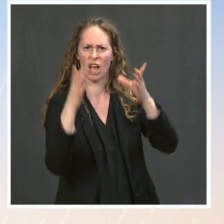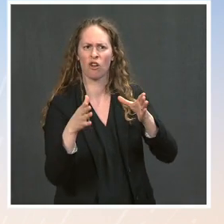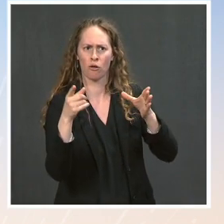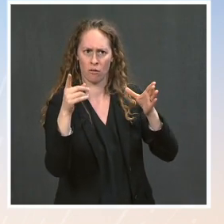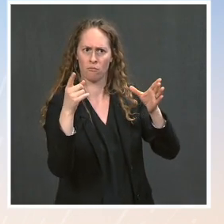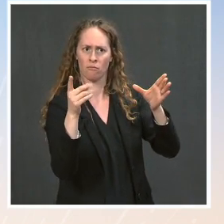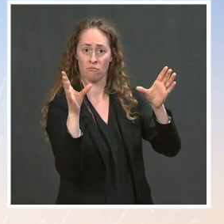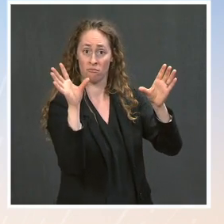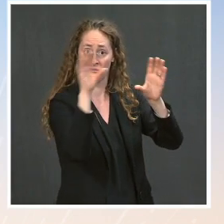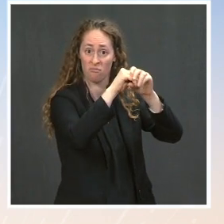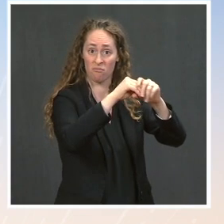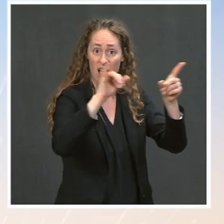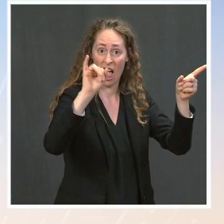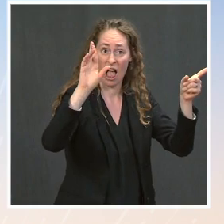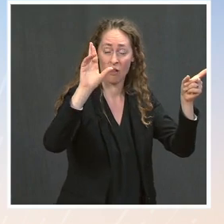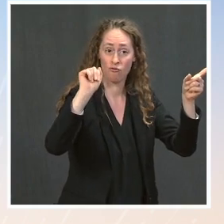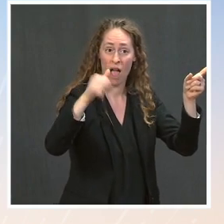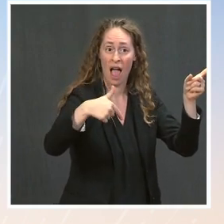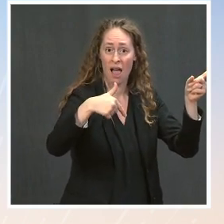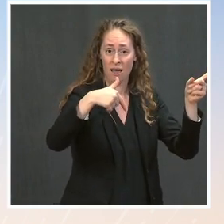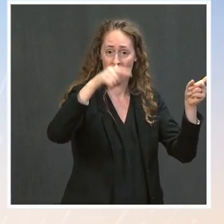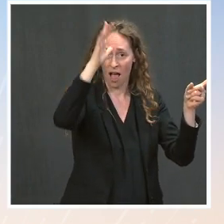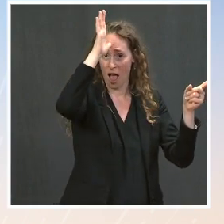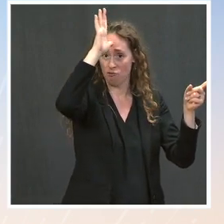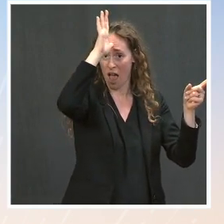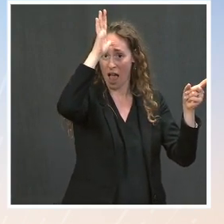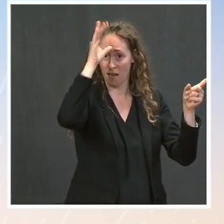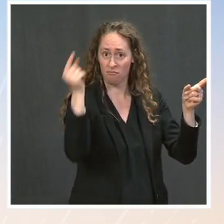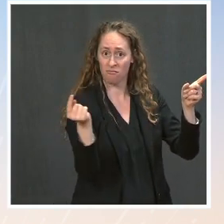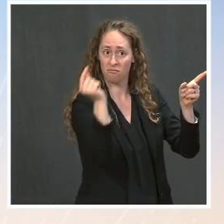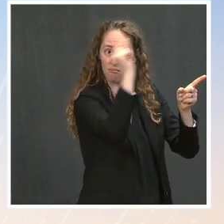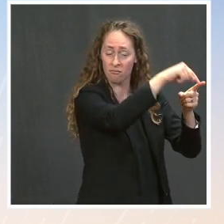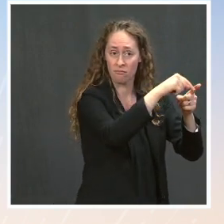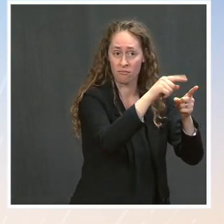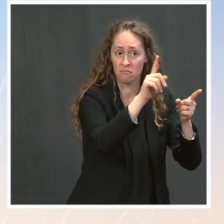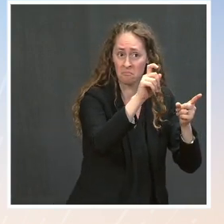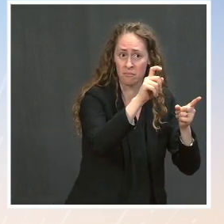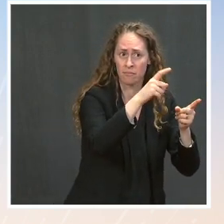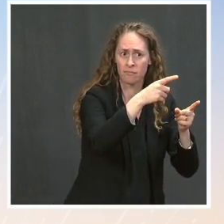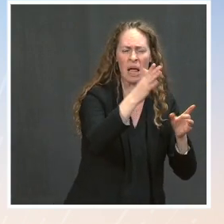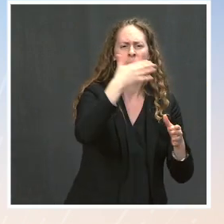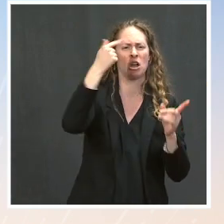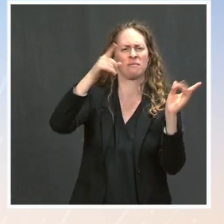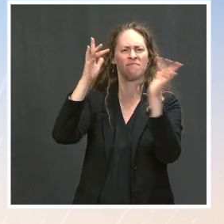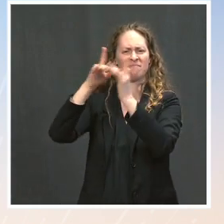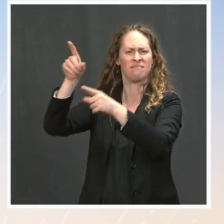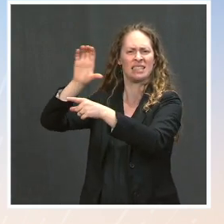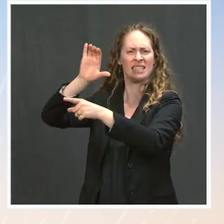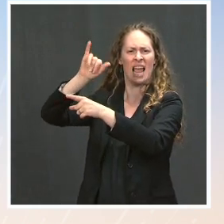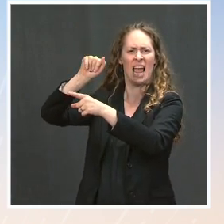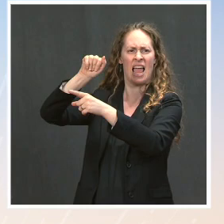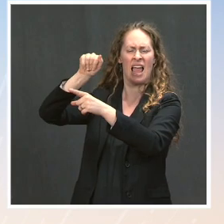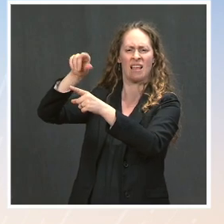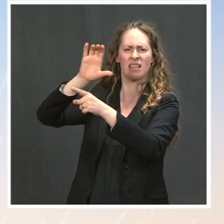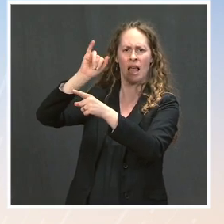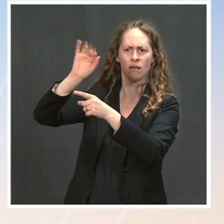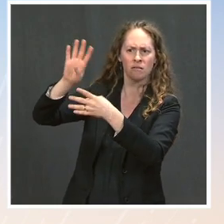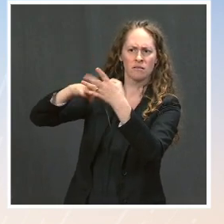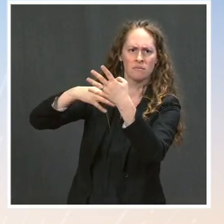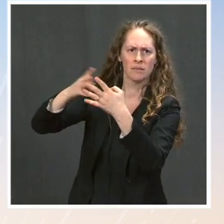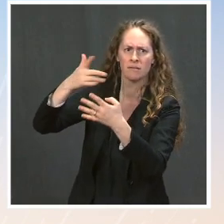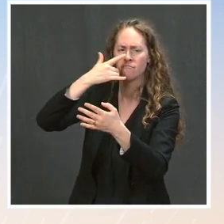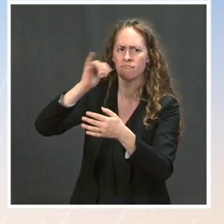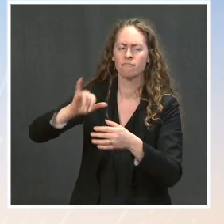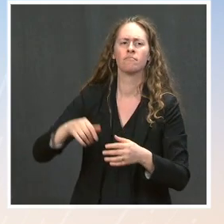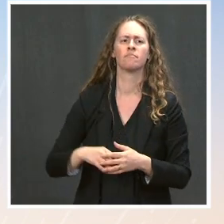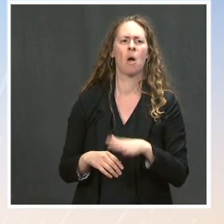minister's home? I would point you to the CIA for confirmation of anything about his schedule. Okay. Because he was somebody who led